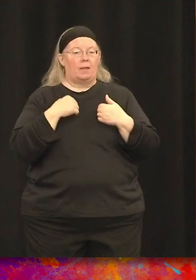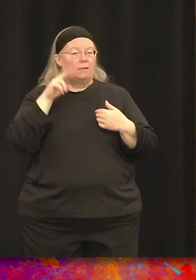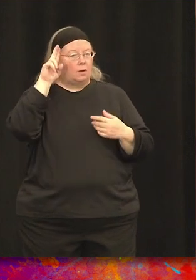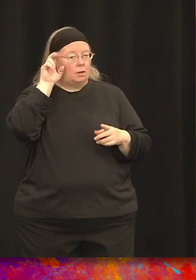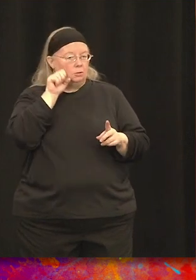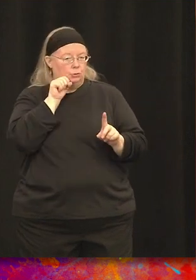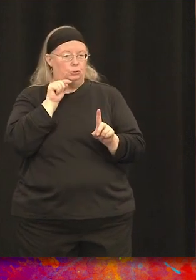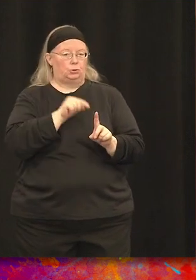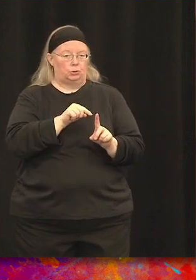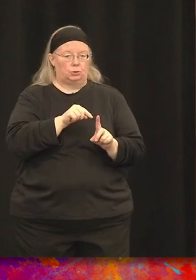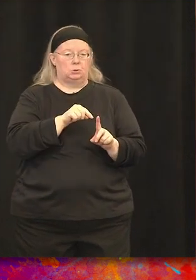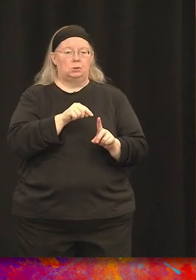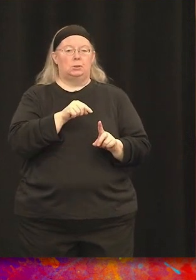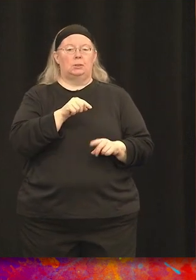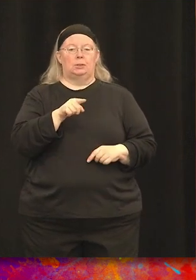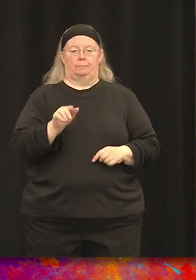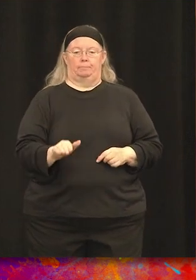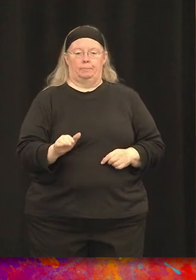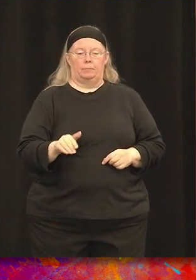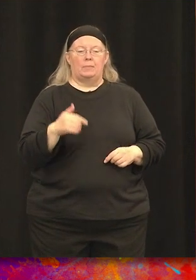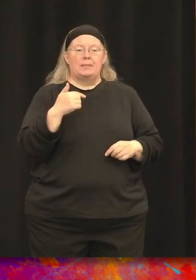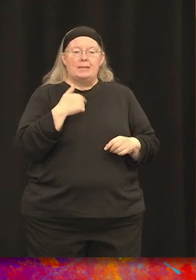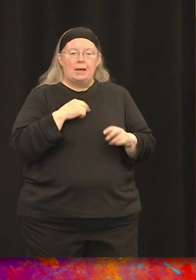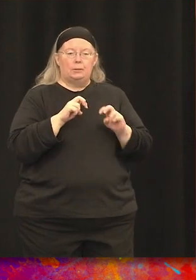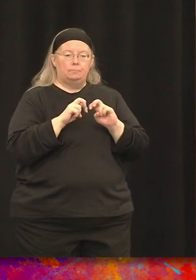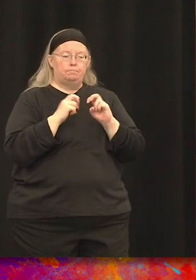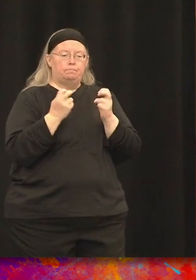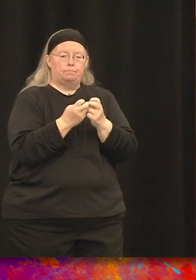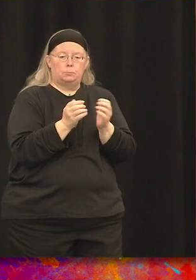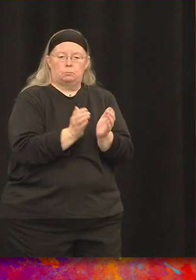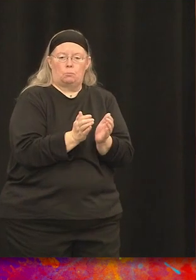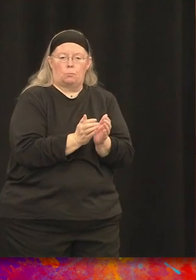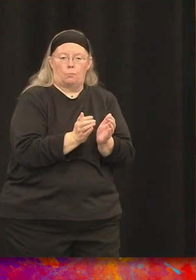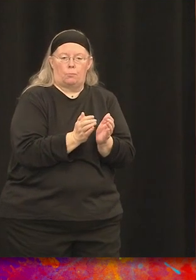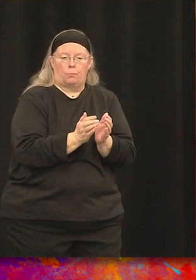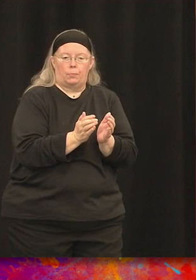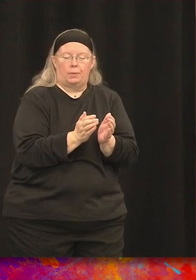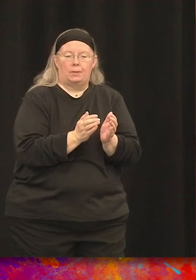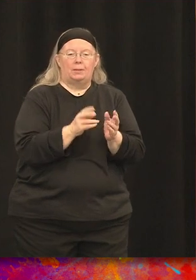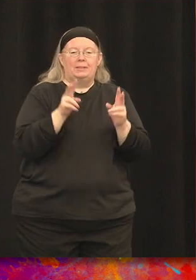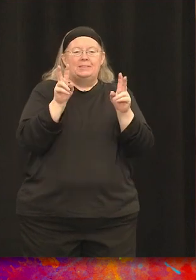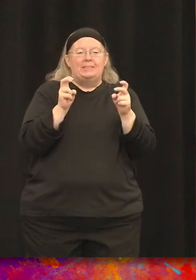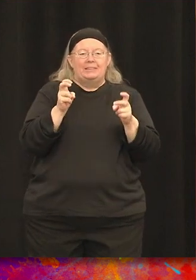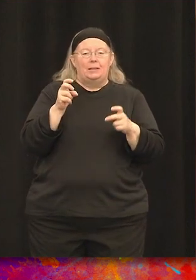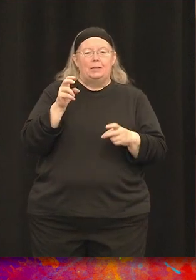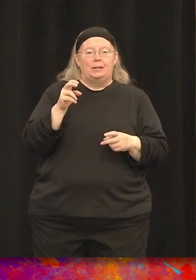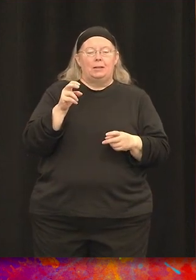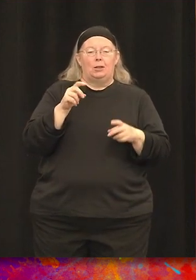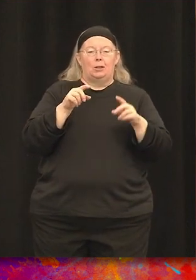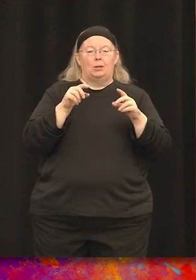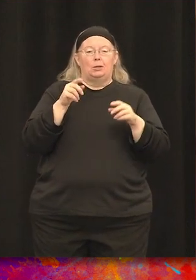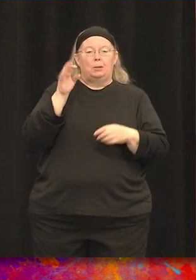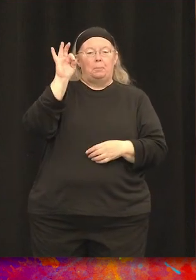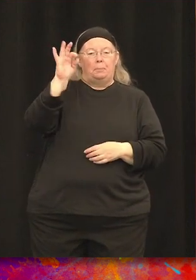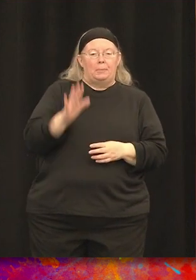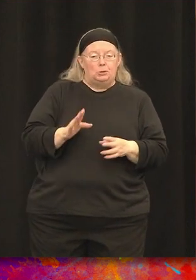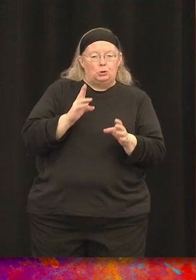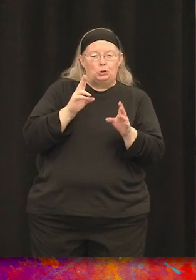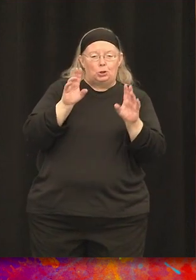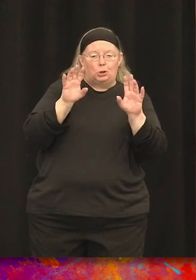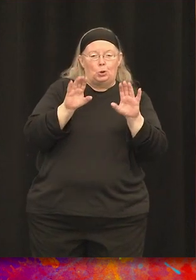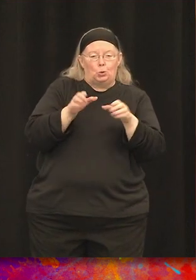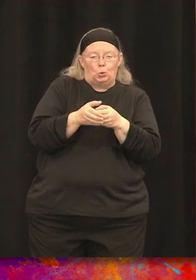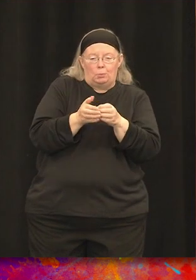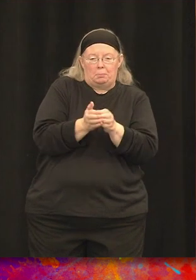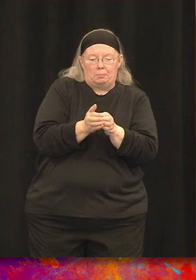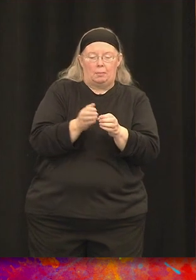as you know it. I was fortunate to join that team shortly after the coalition was founded in 2008, and this was at a time when